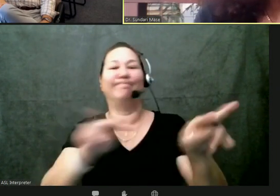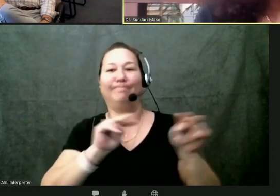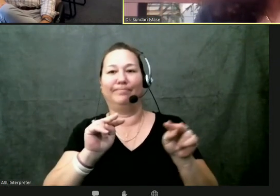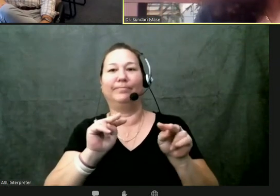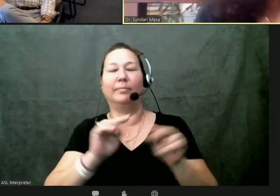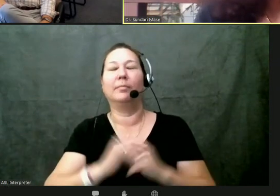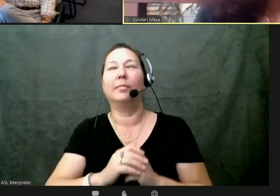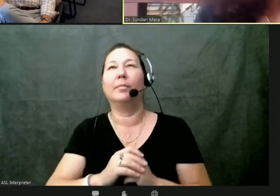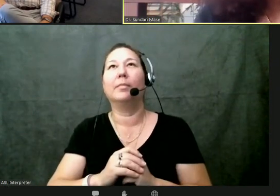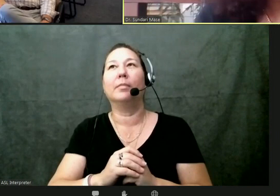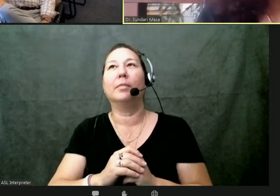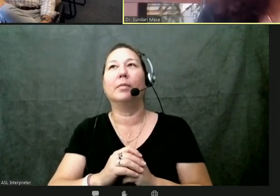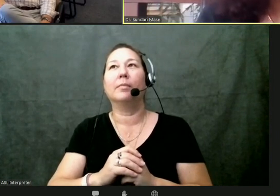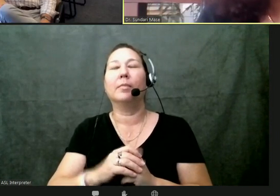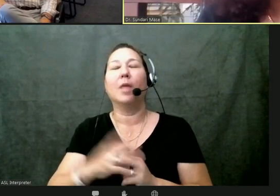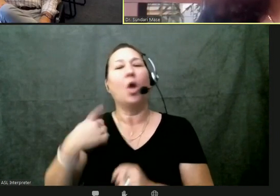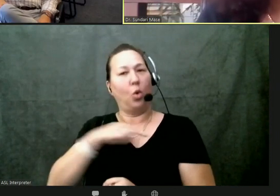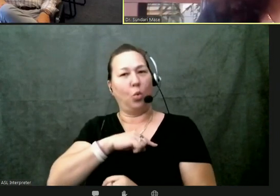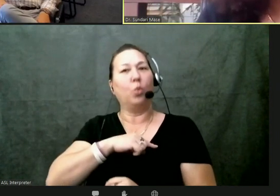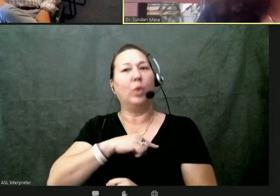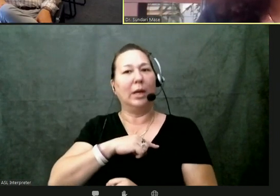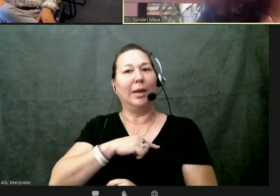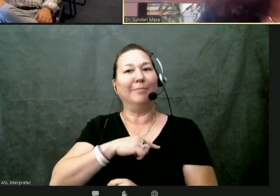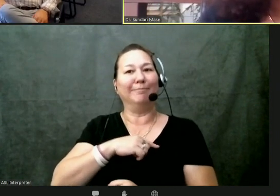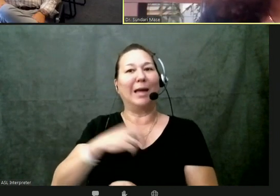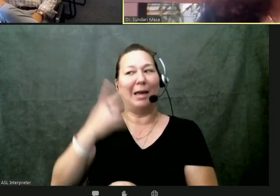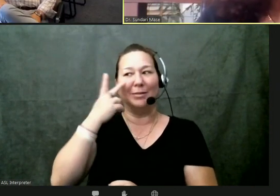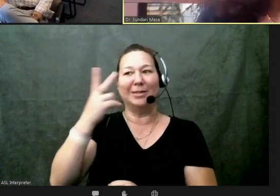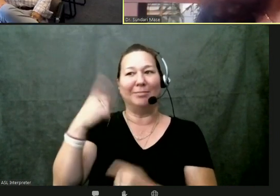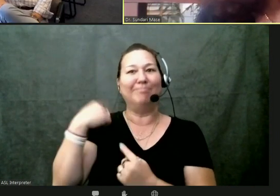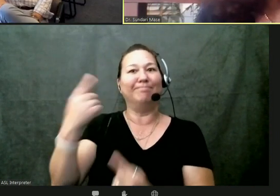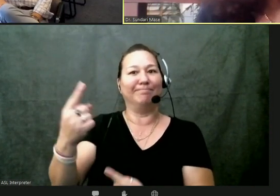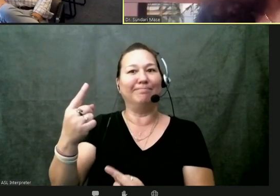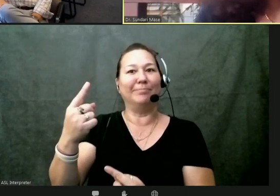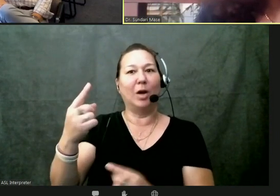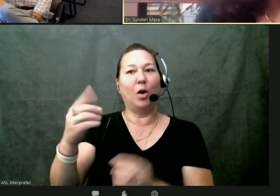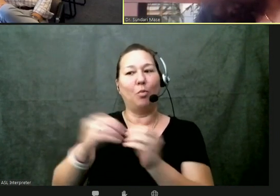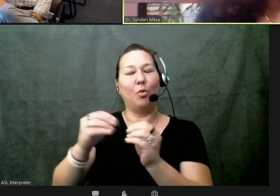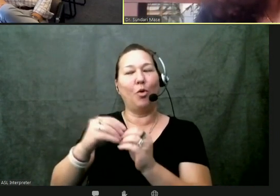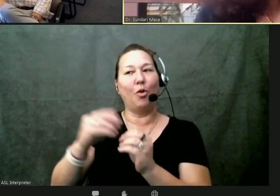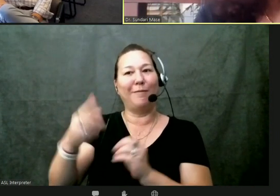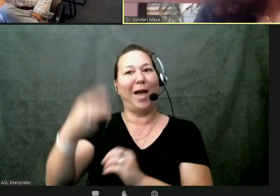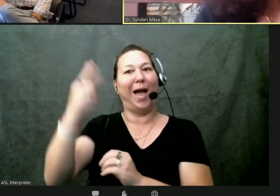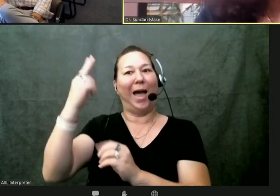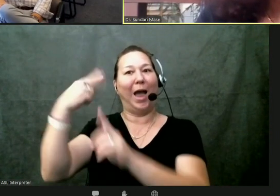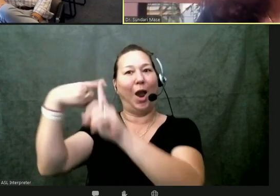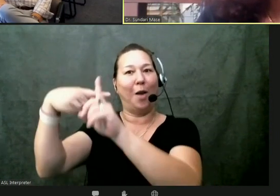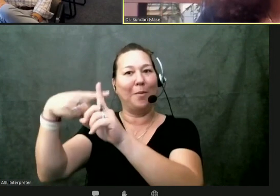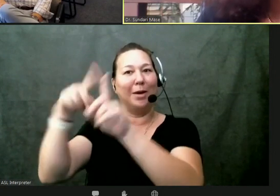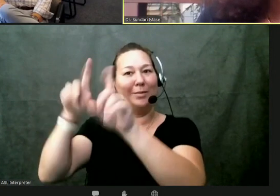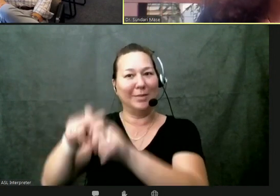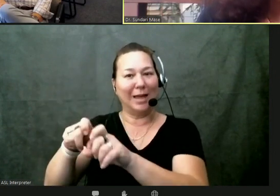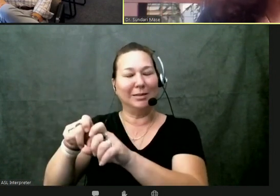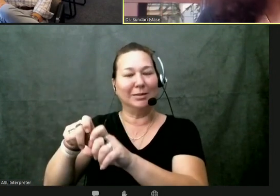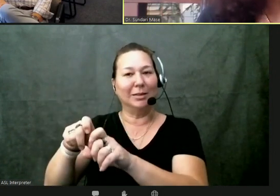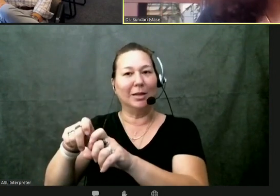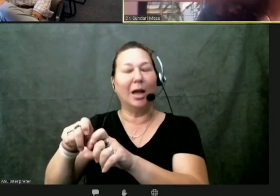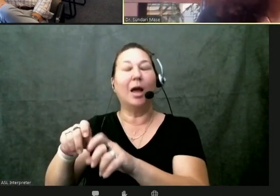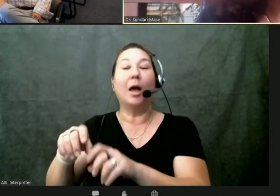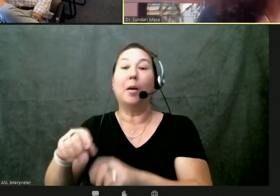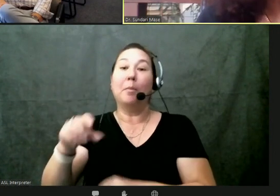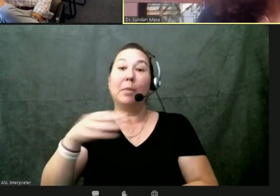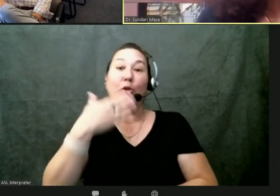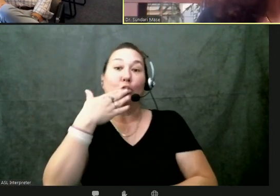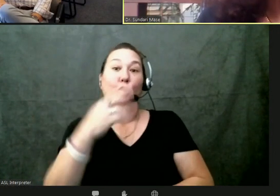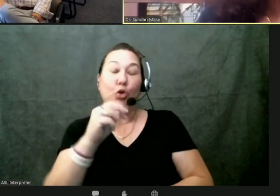that we have higher case rates, potentially higher test positivity. But the good news is we're doing a lot of testing, finding our